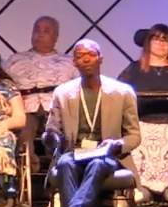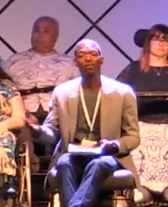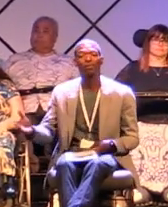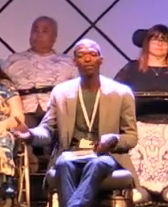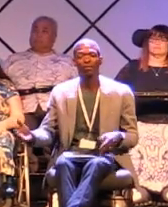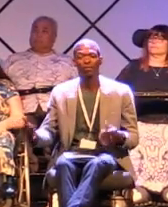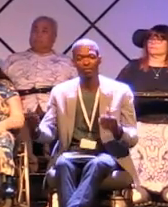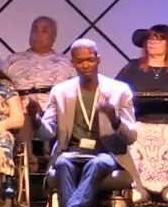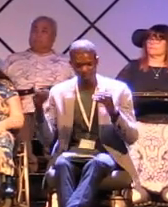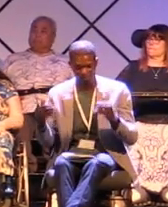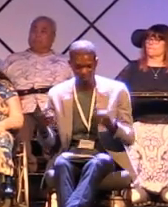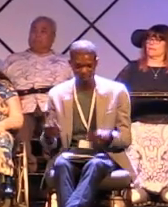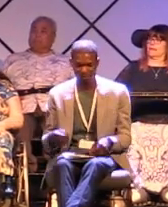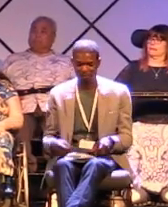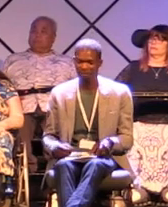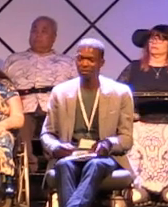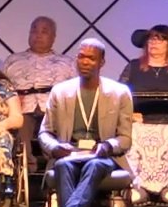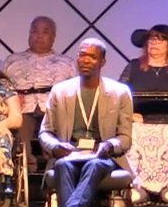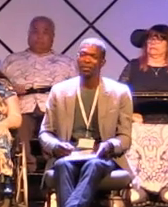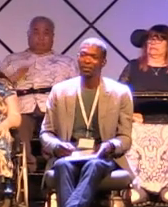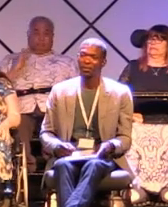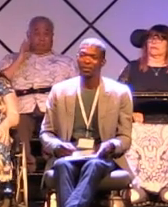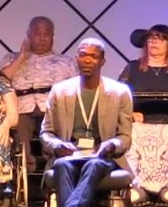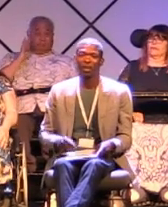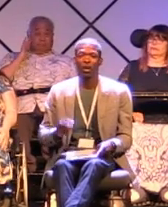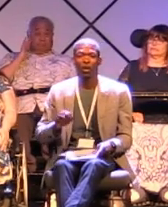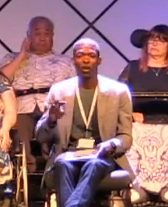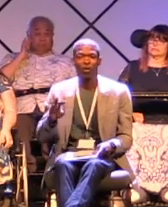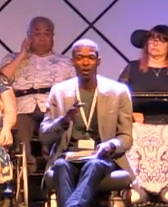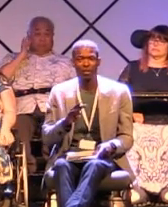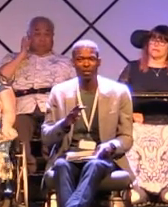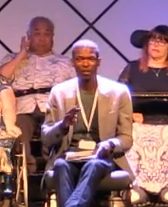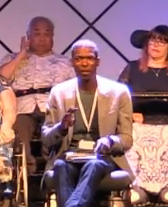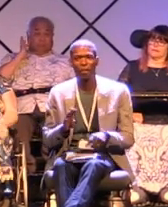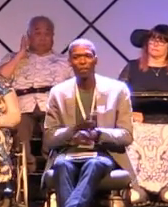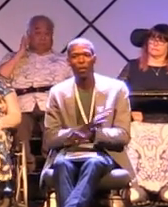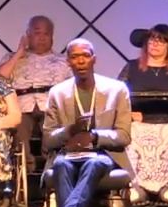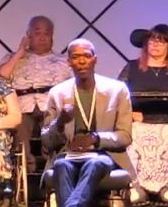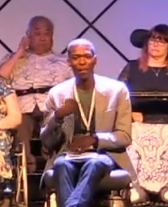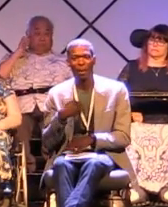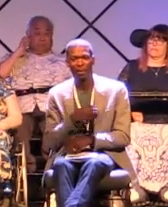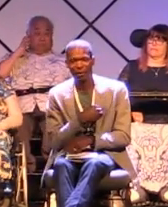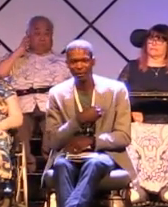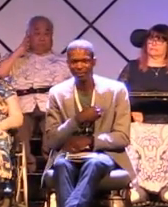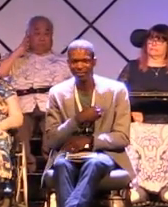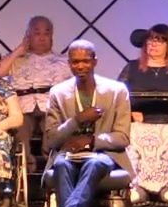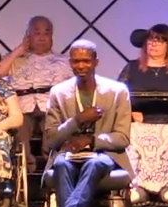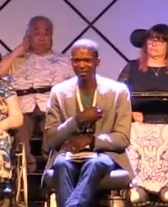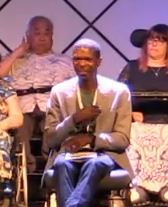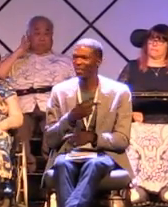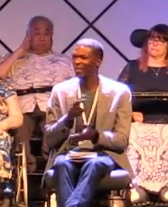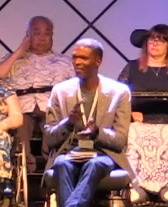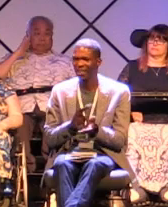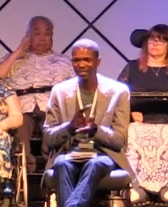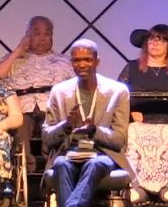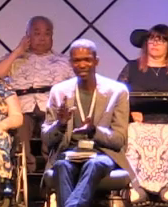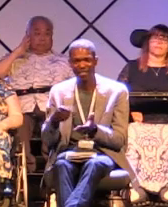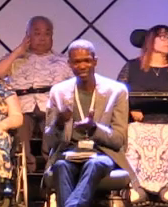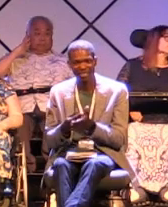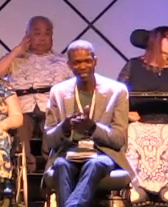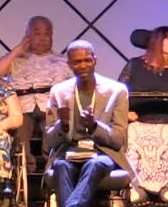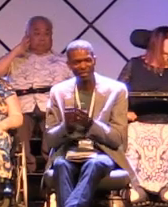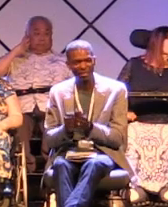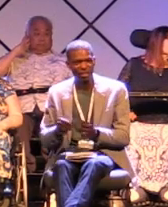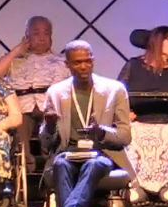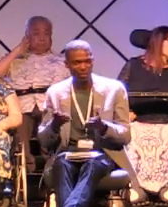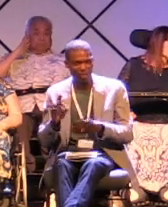Next, I have the great pleasure to introduce Northwest board member and veteran graduate Randy White with Service Dog Neo